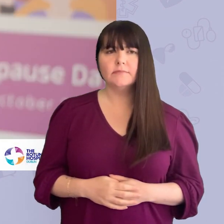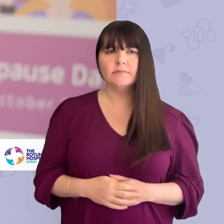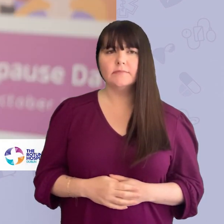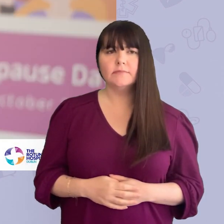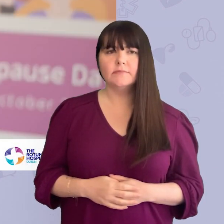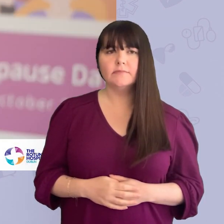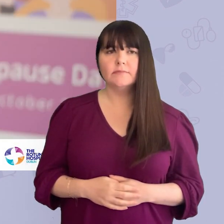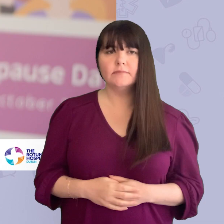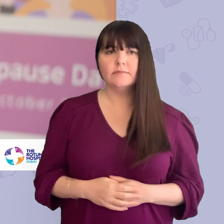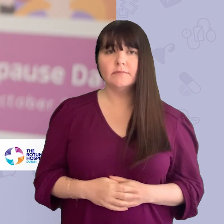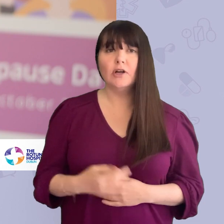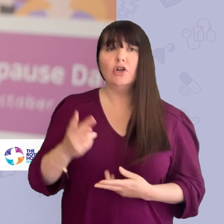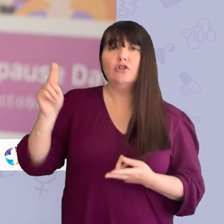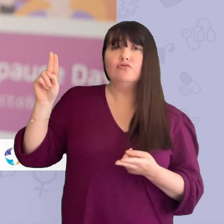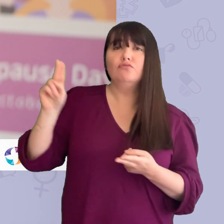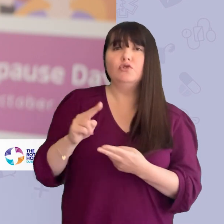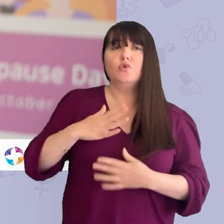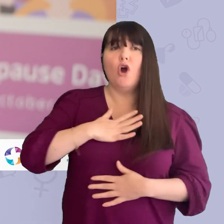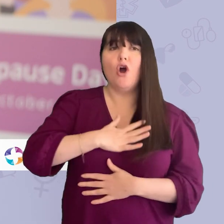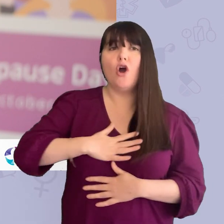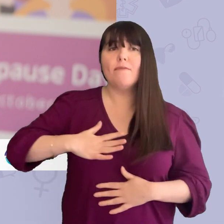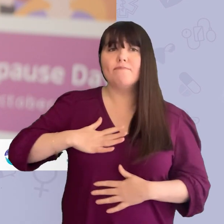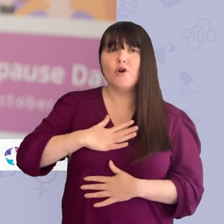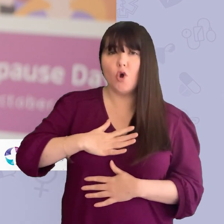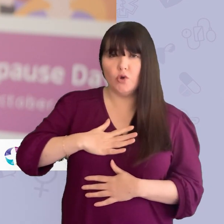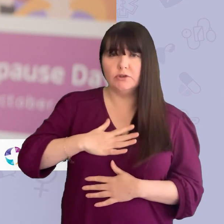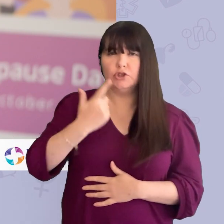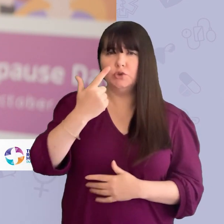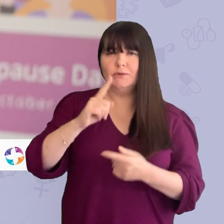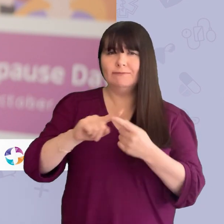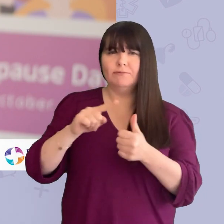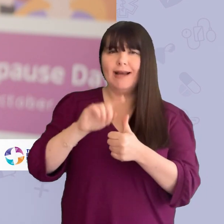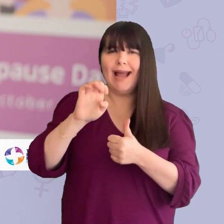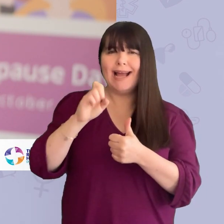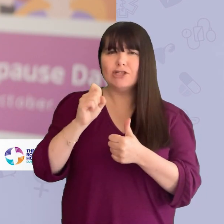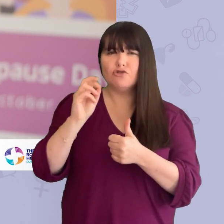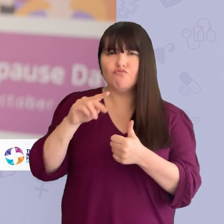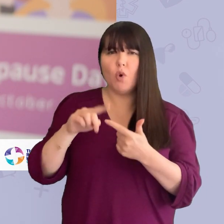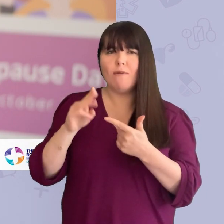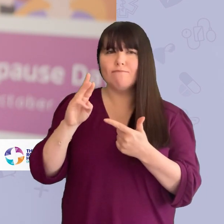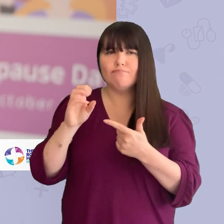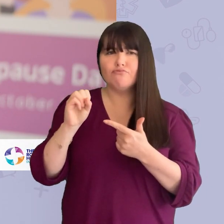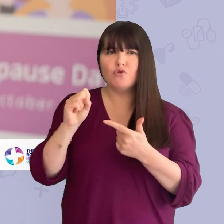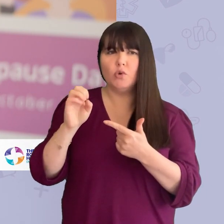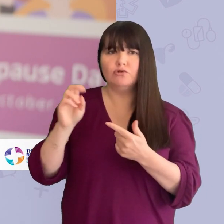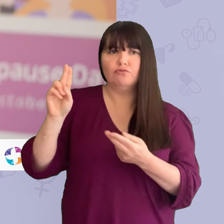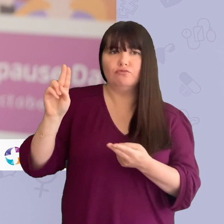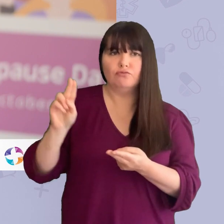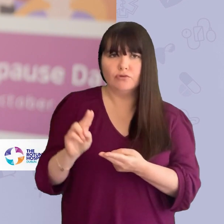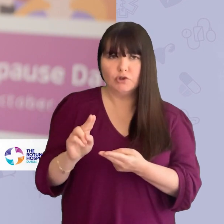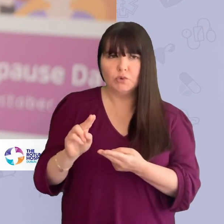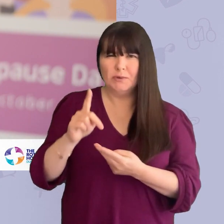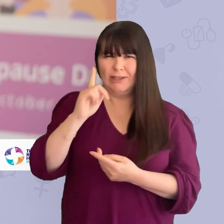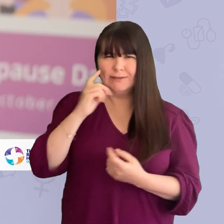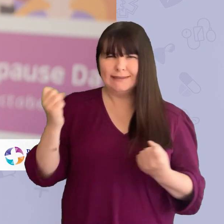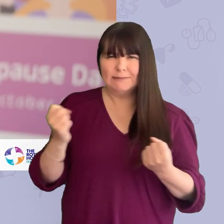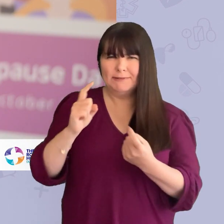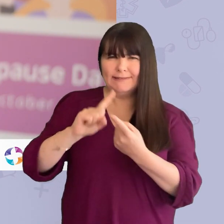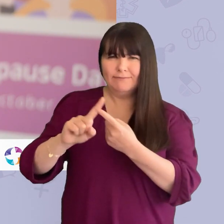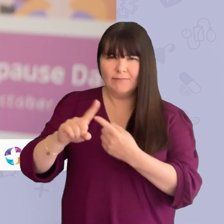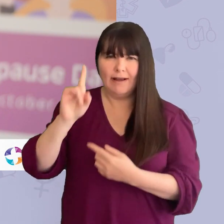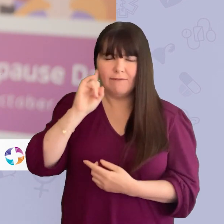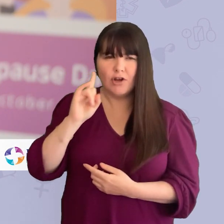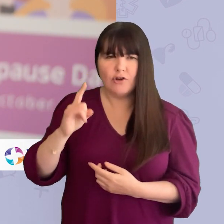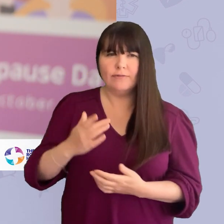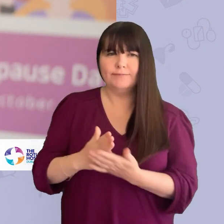So we see a reduction in hormones estrogen and progesterone, and that leads to most of the symptoms that you hear about that are associated with menopause